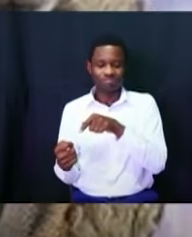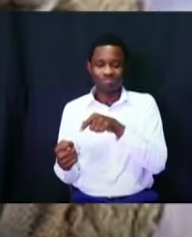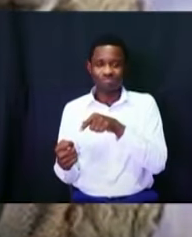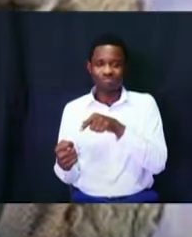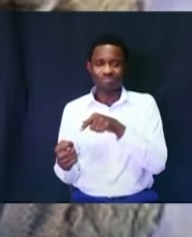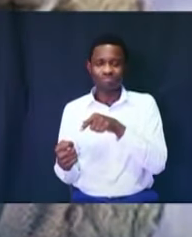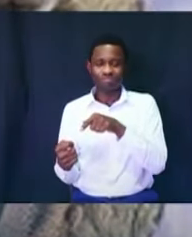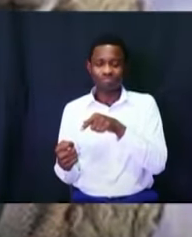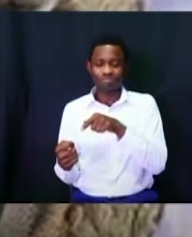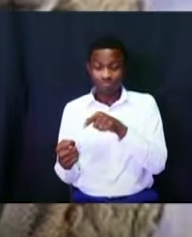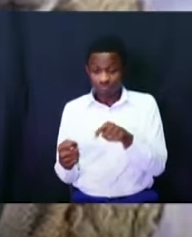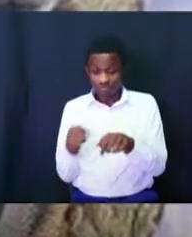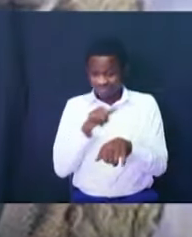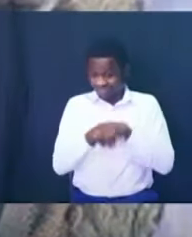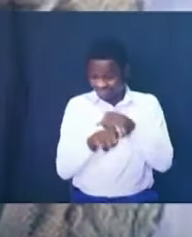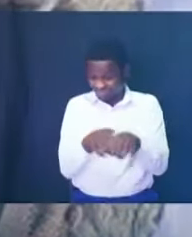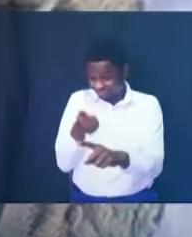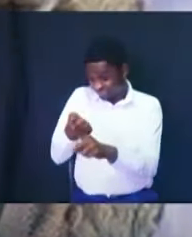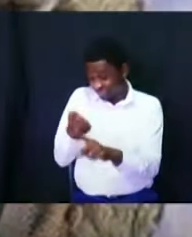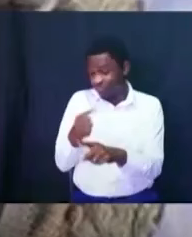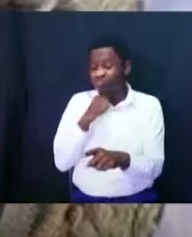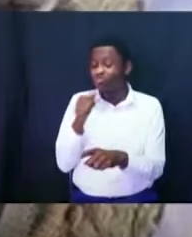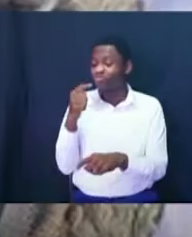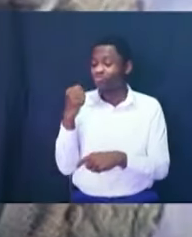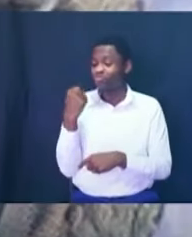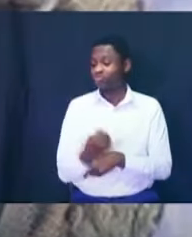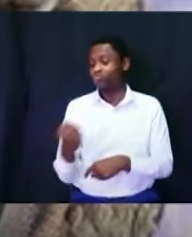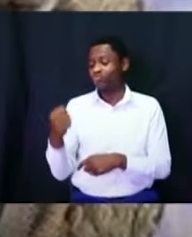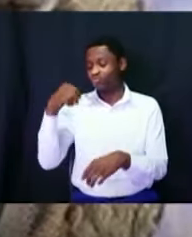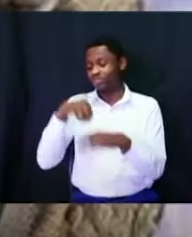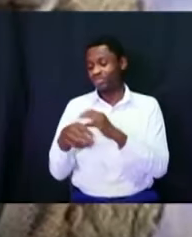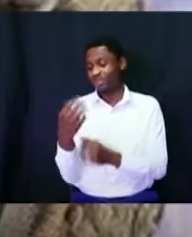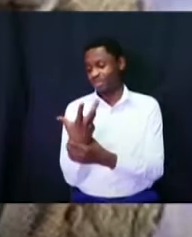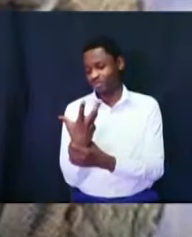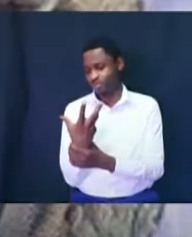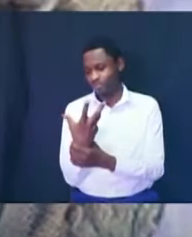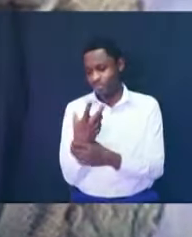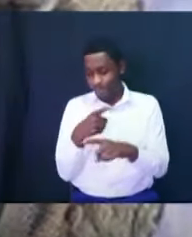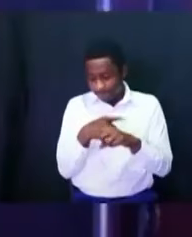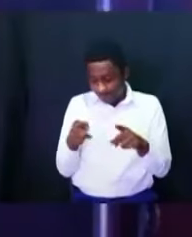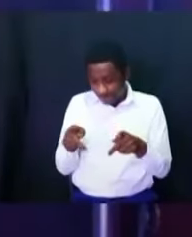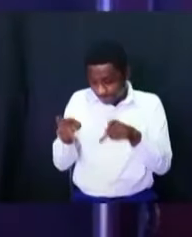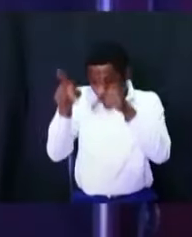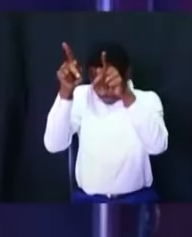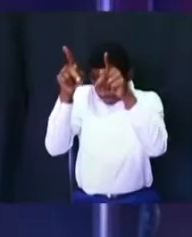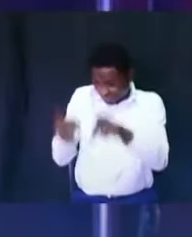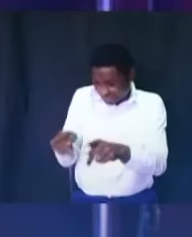weapon it's not really a weapon in his hands but his very